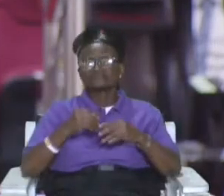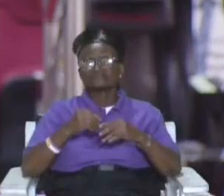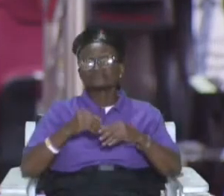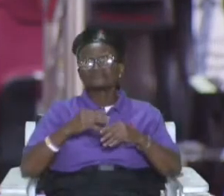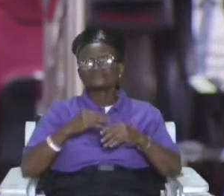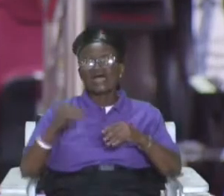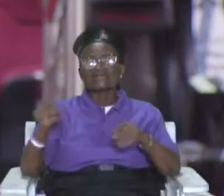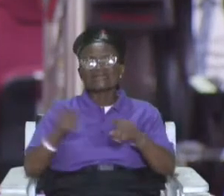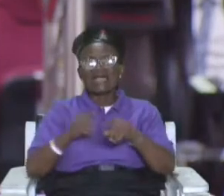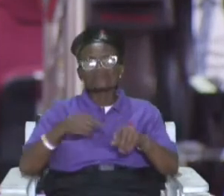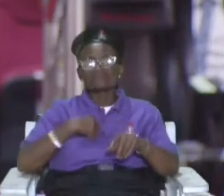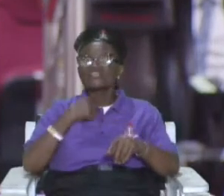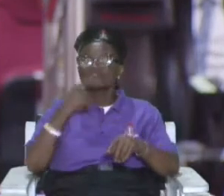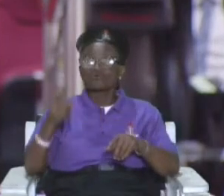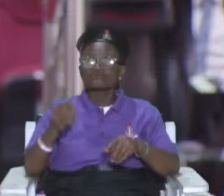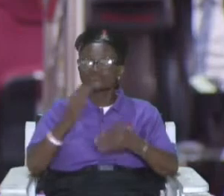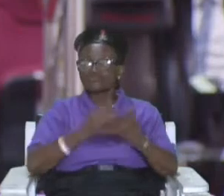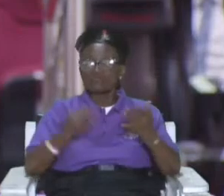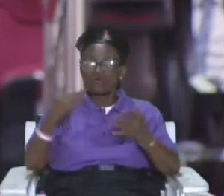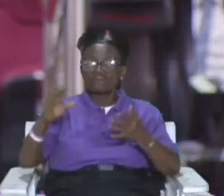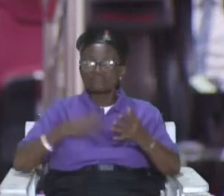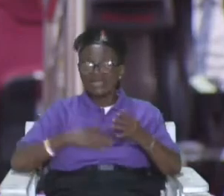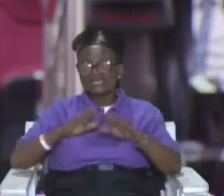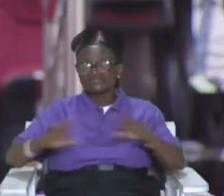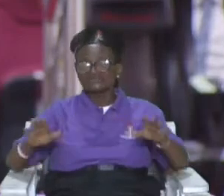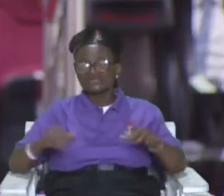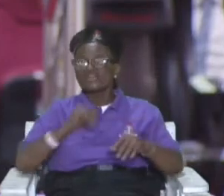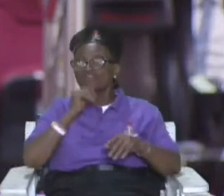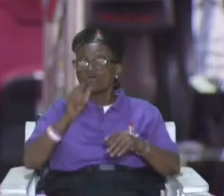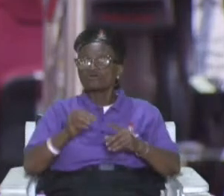And like I told some of my children not too long ago,